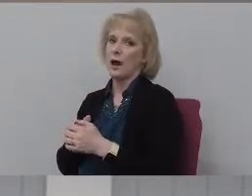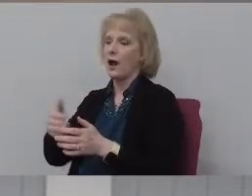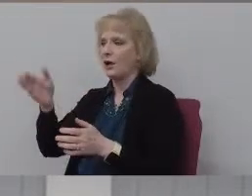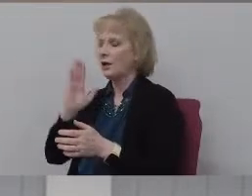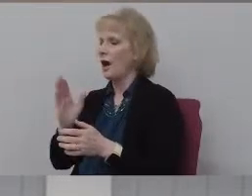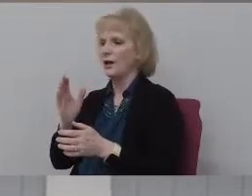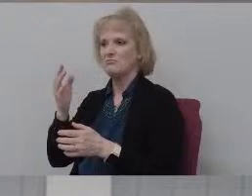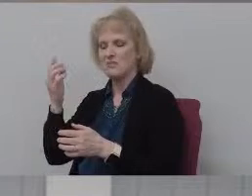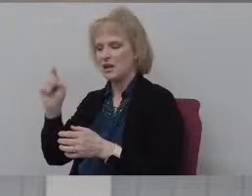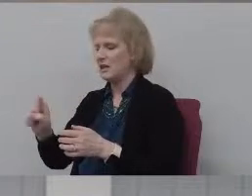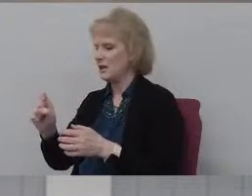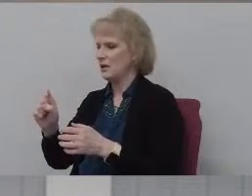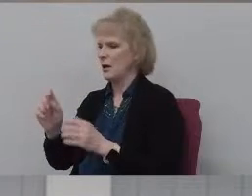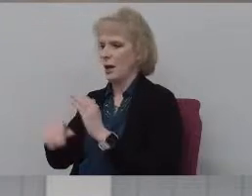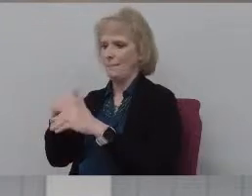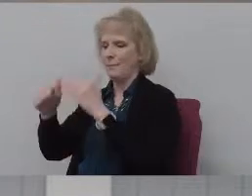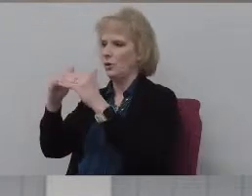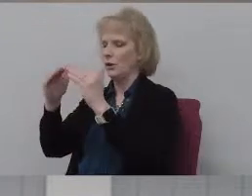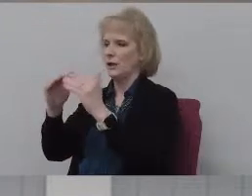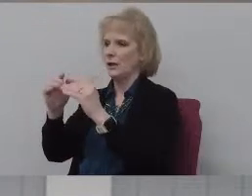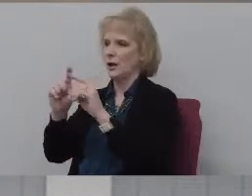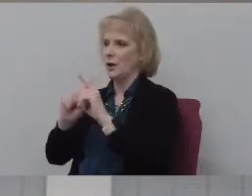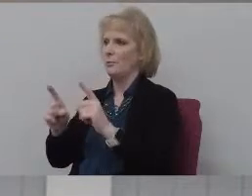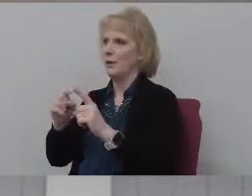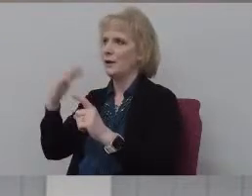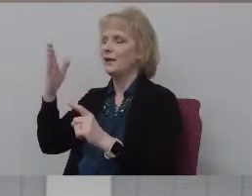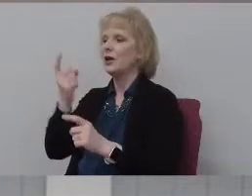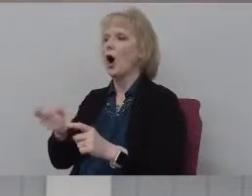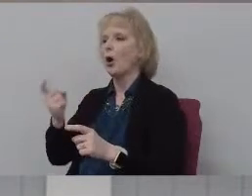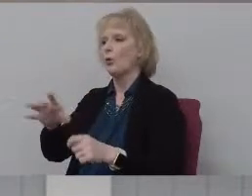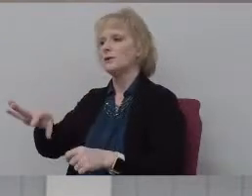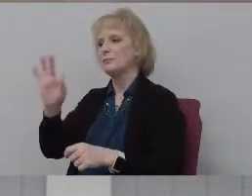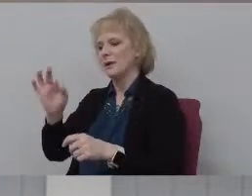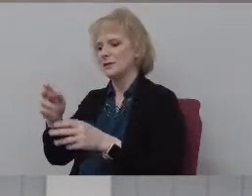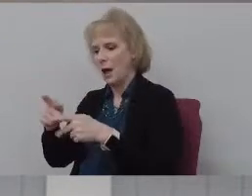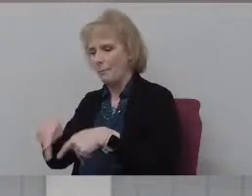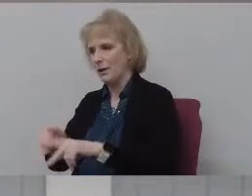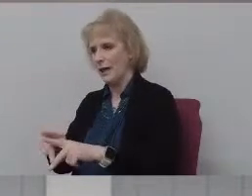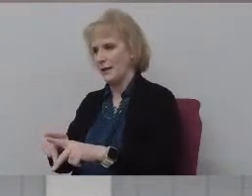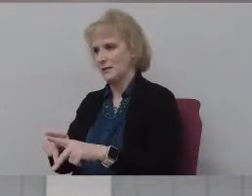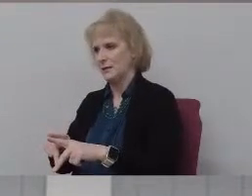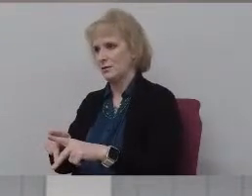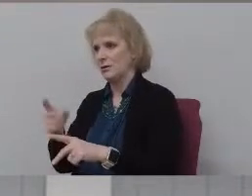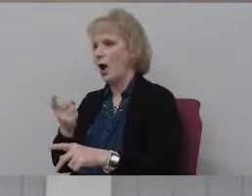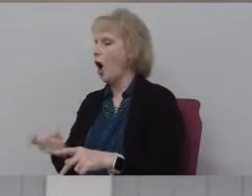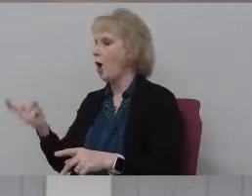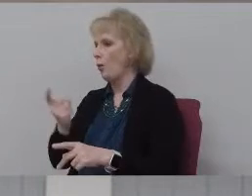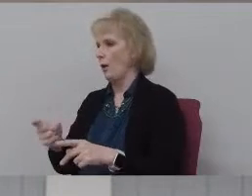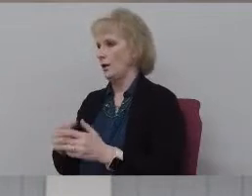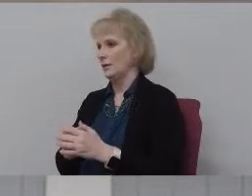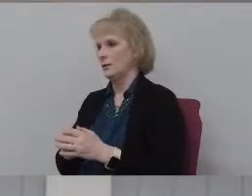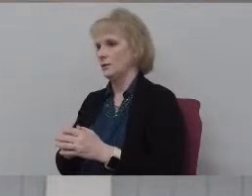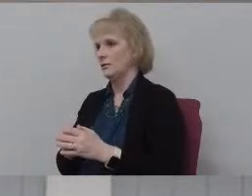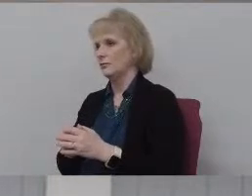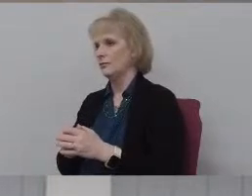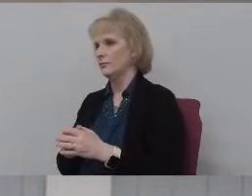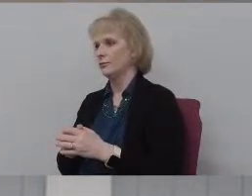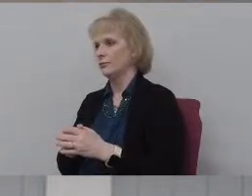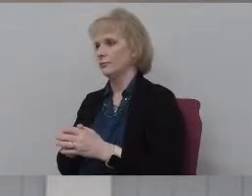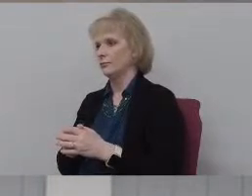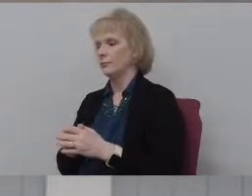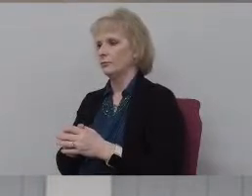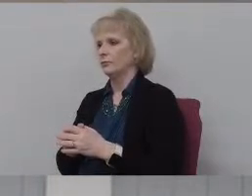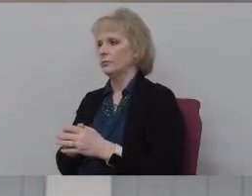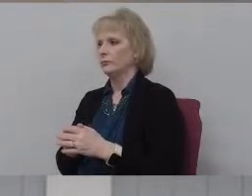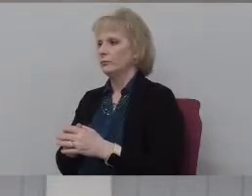God doesn't need a building, but he always does pick a place. Always. He picks a place.